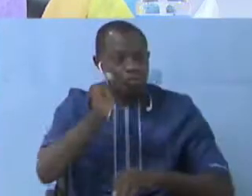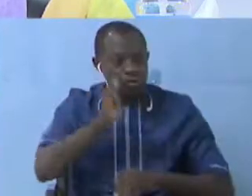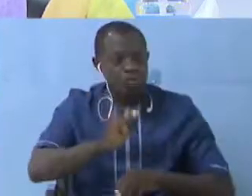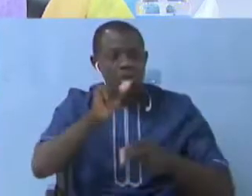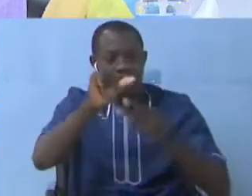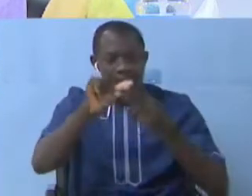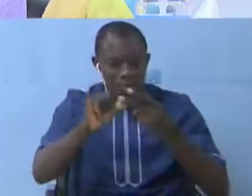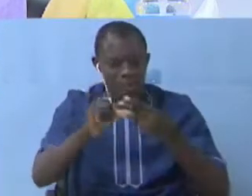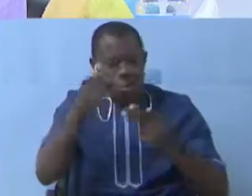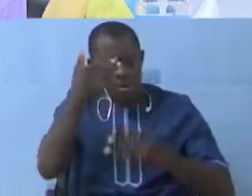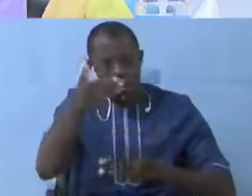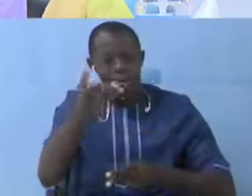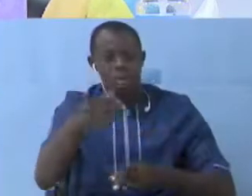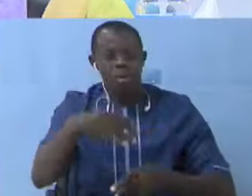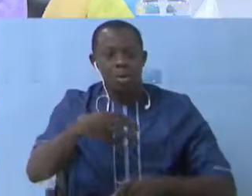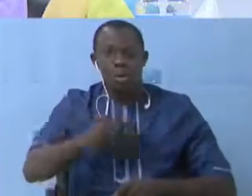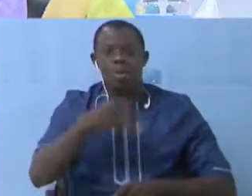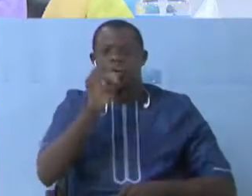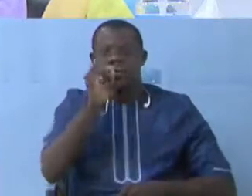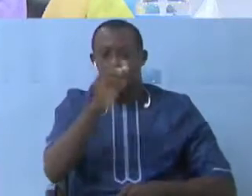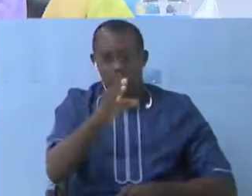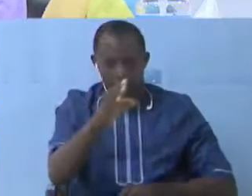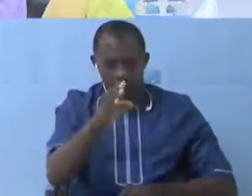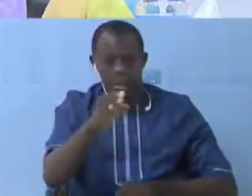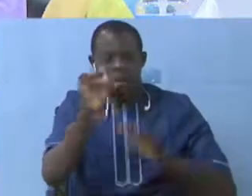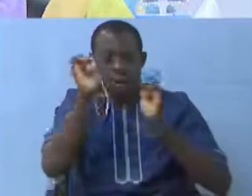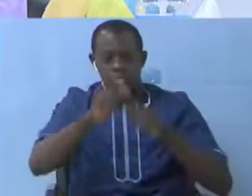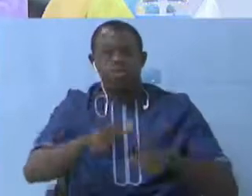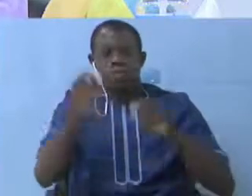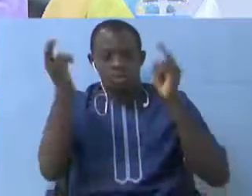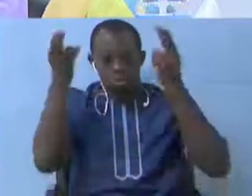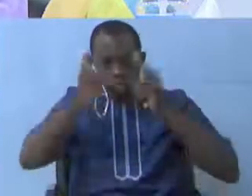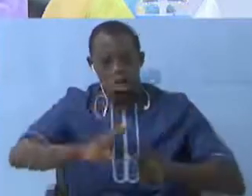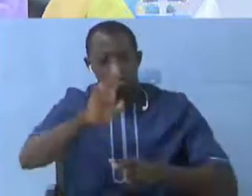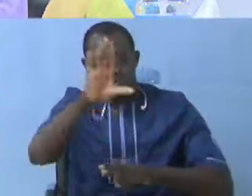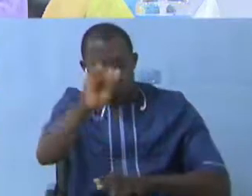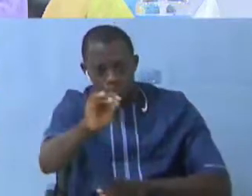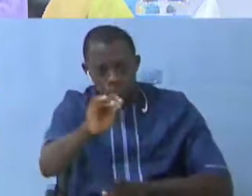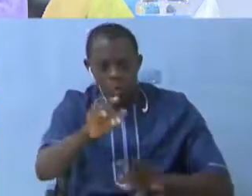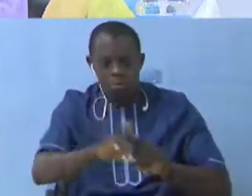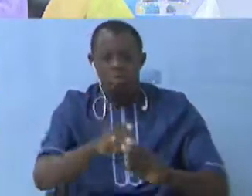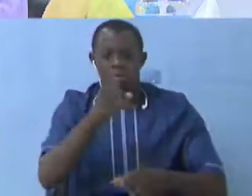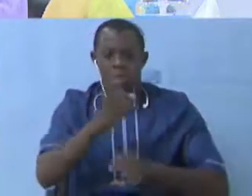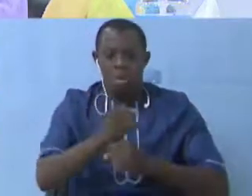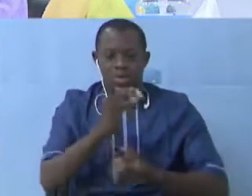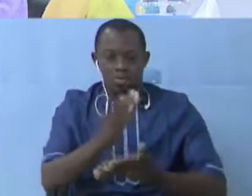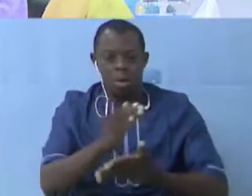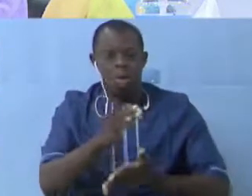Article 9 to say that they can legislate, they can restrict expression